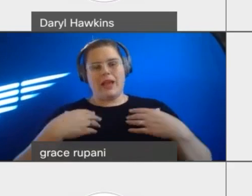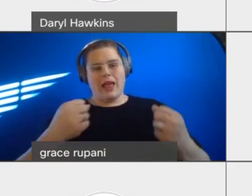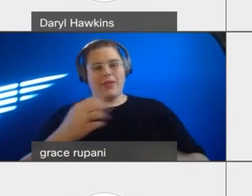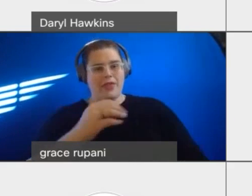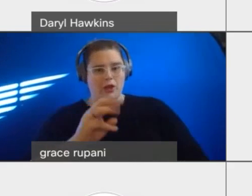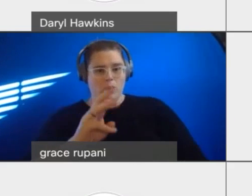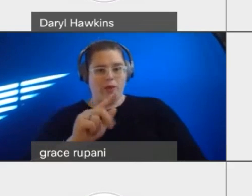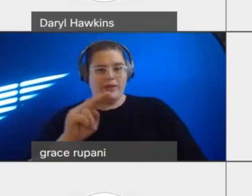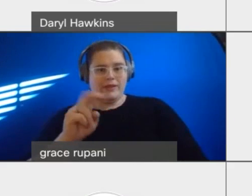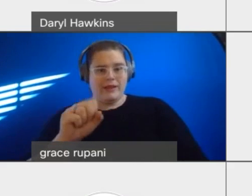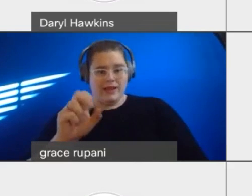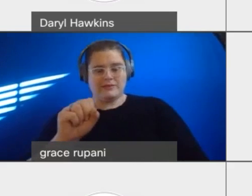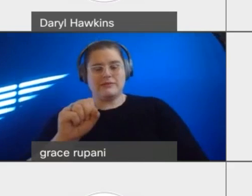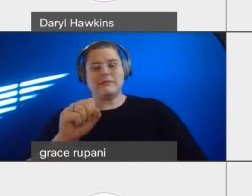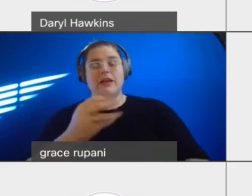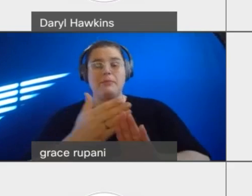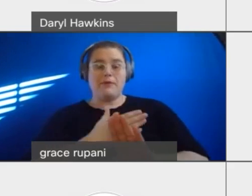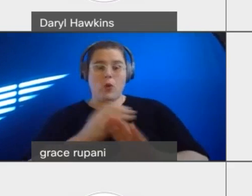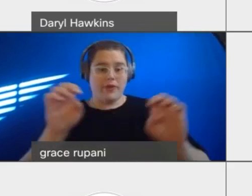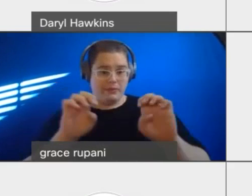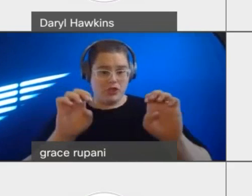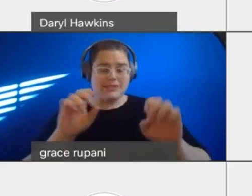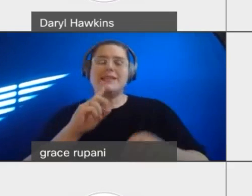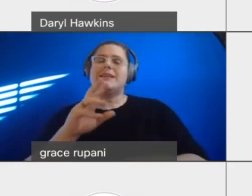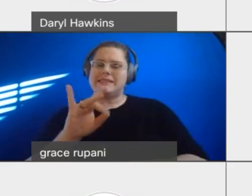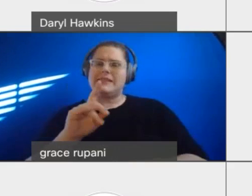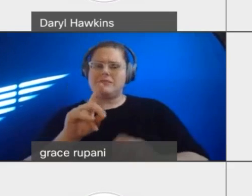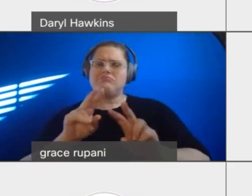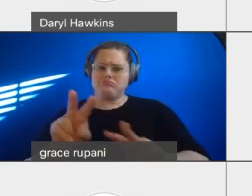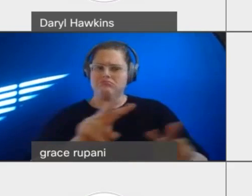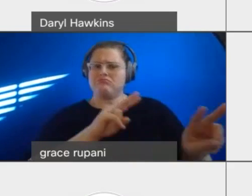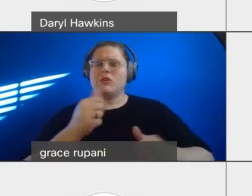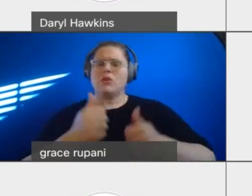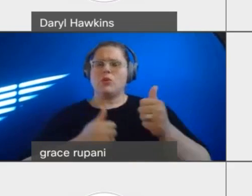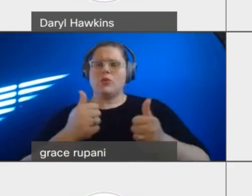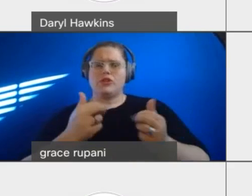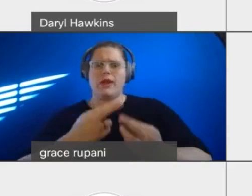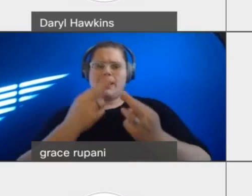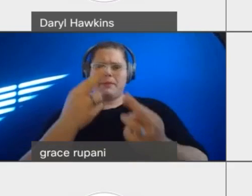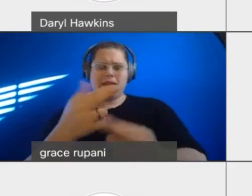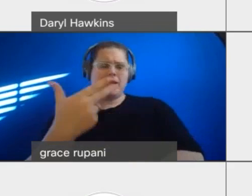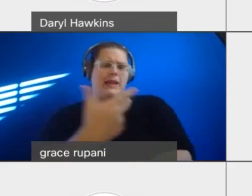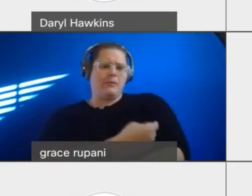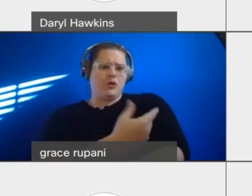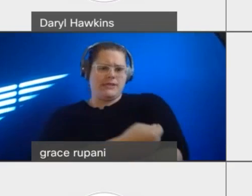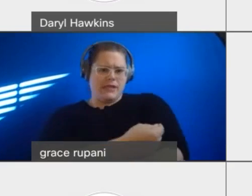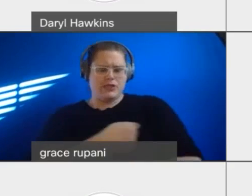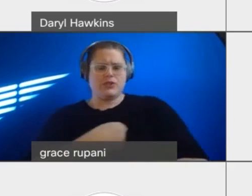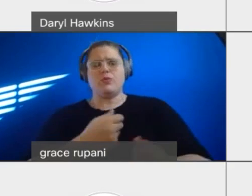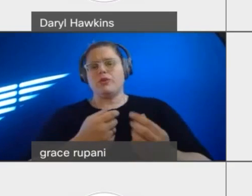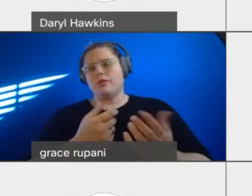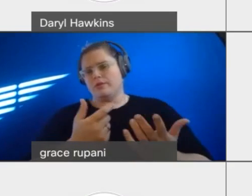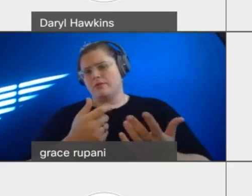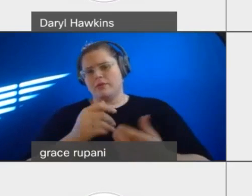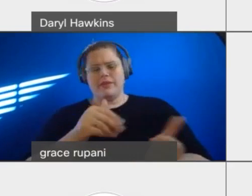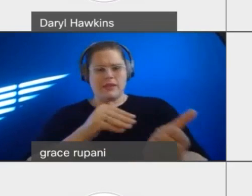pre-public health emergency did monitor immunizations that were recommended and or required by primary care